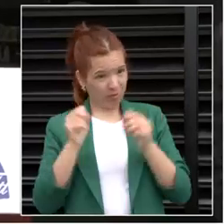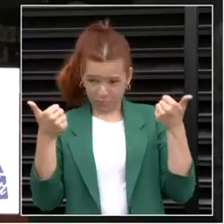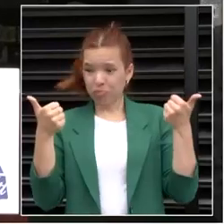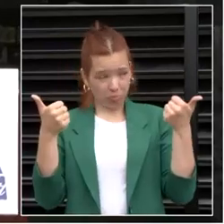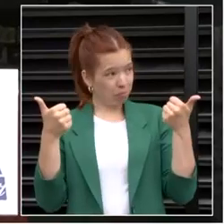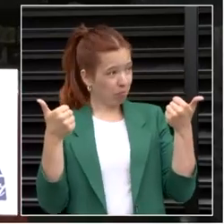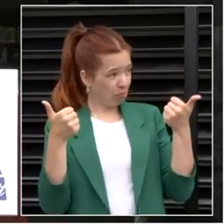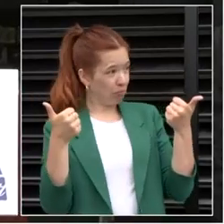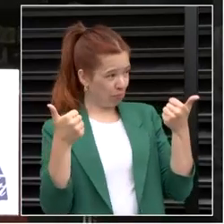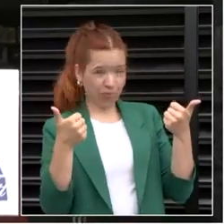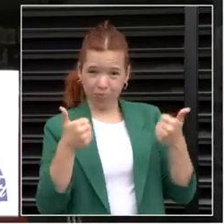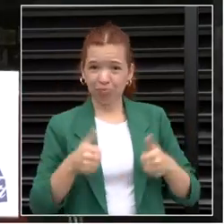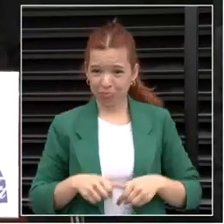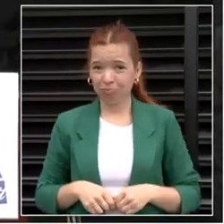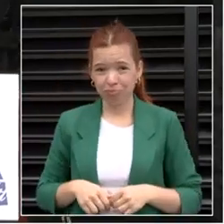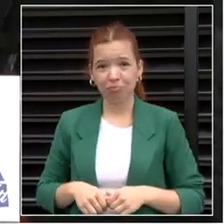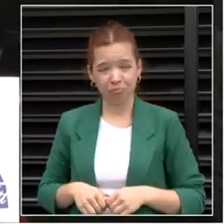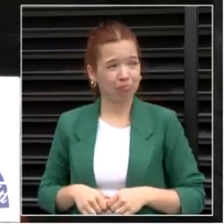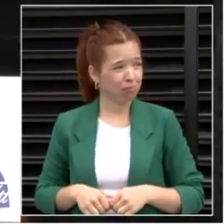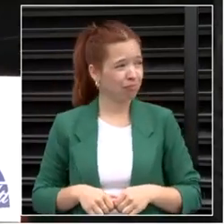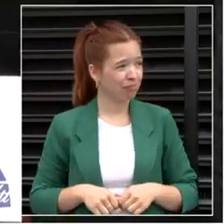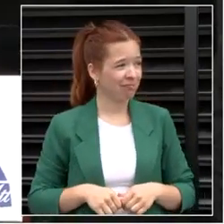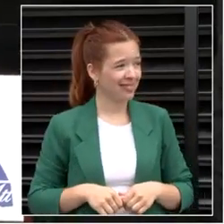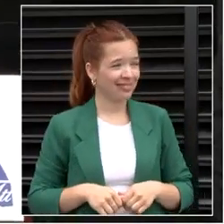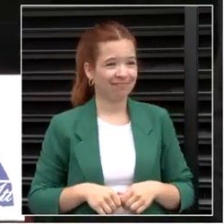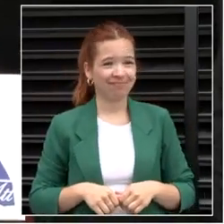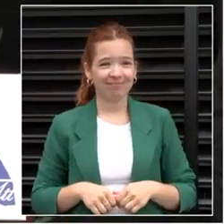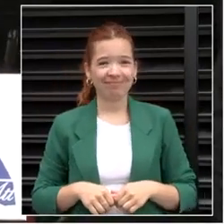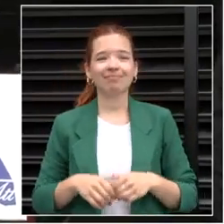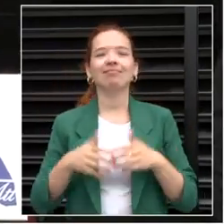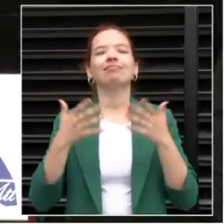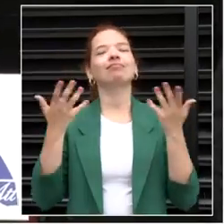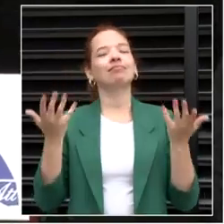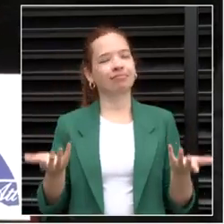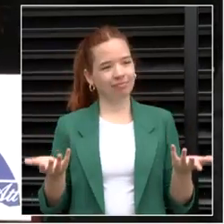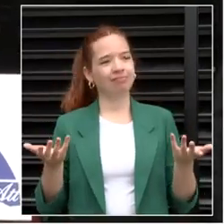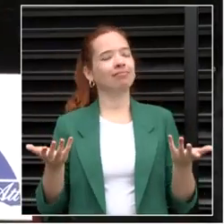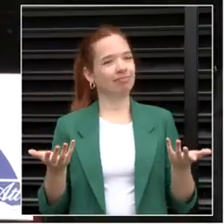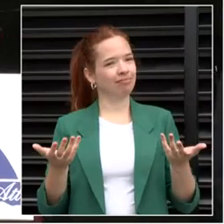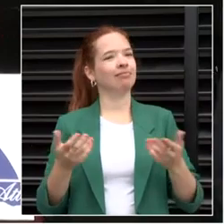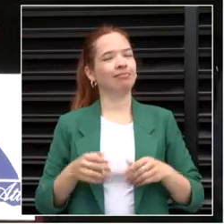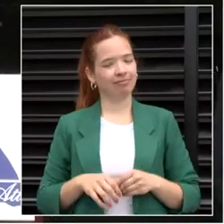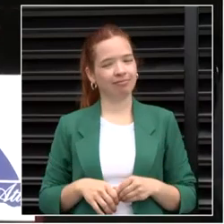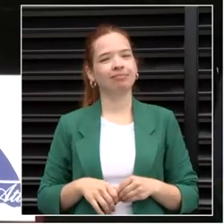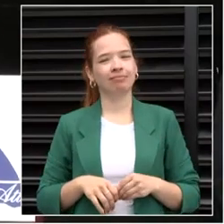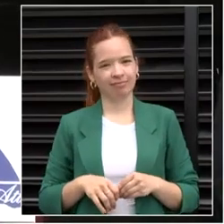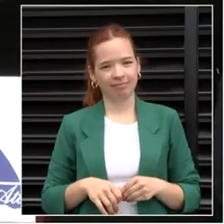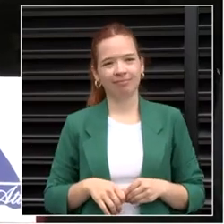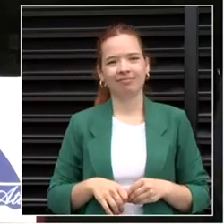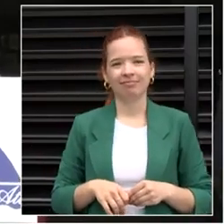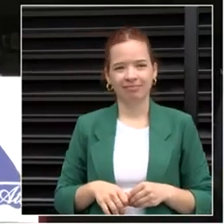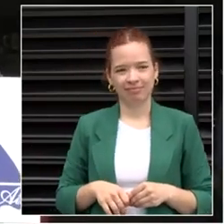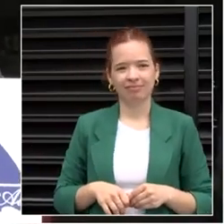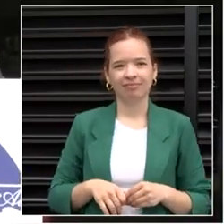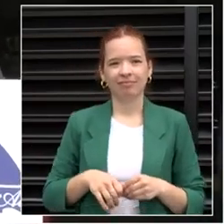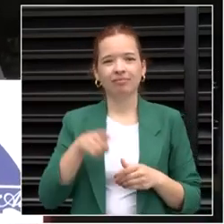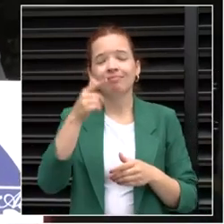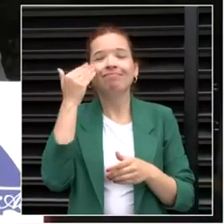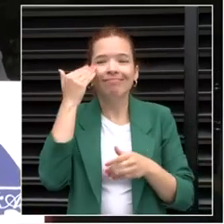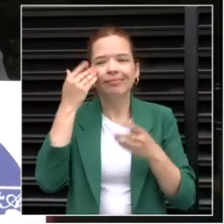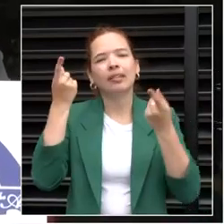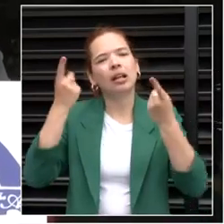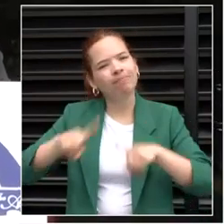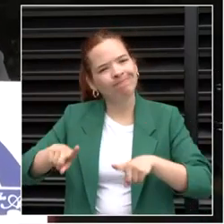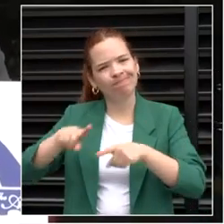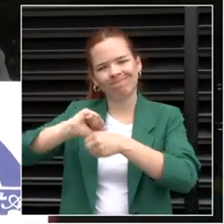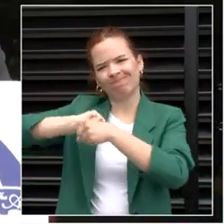good. So, yeah, we were down in the pandemic bad time for everyone.